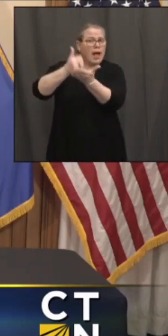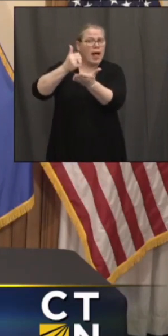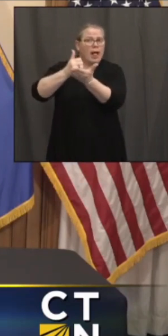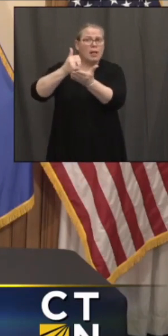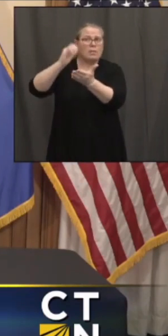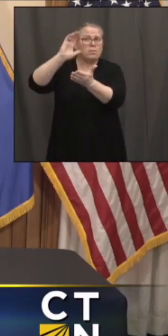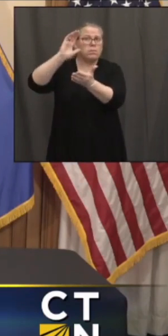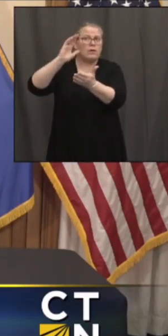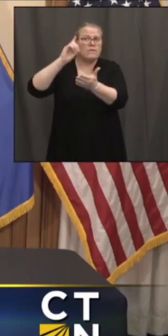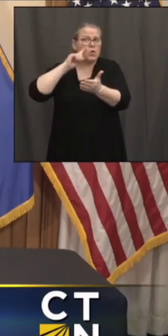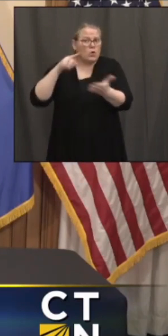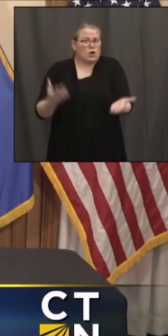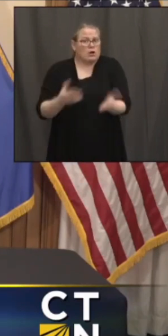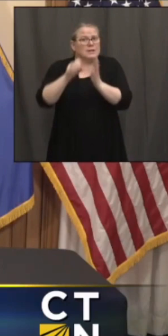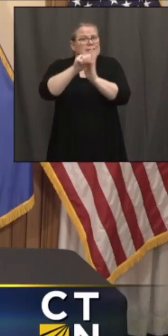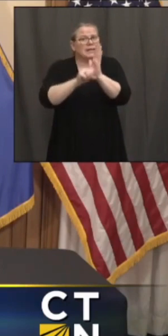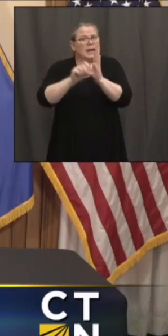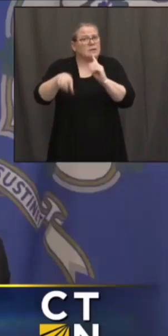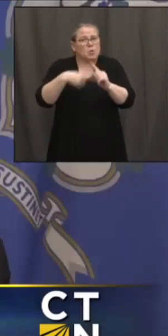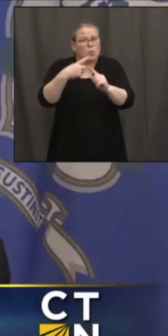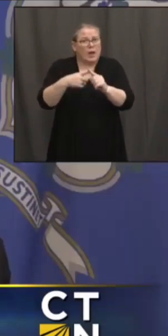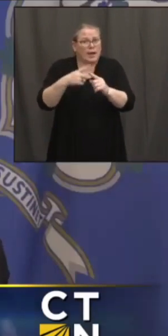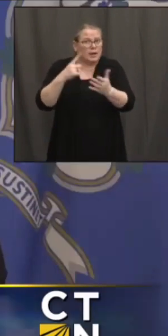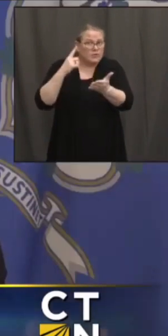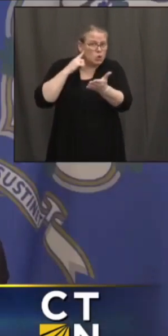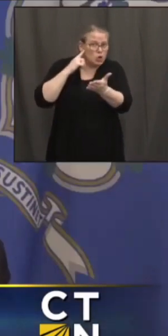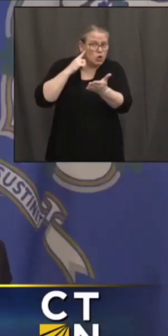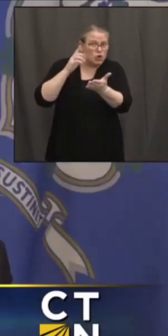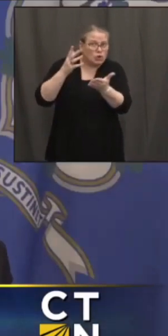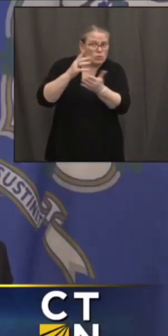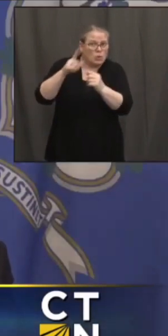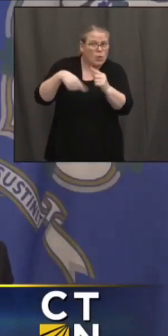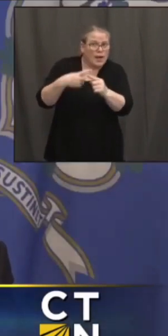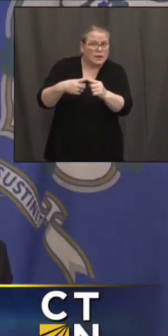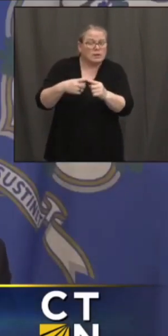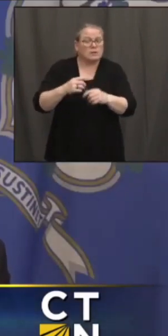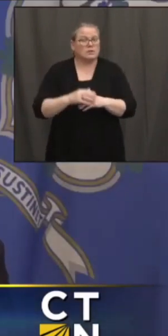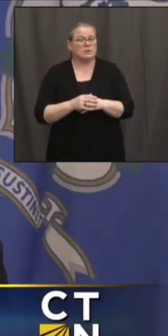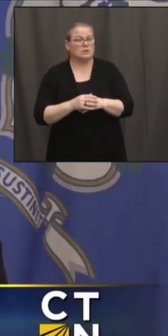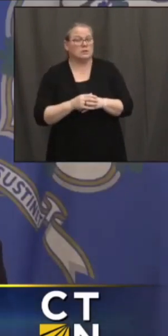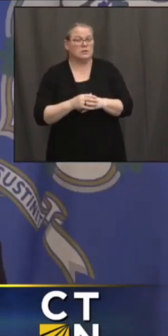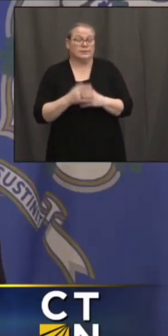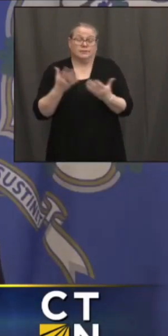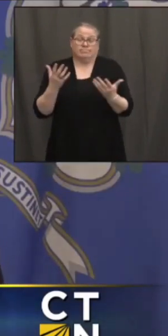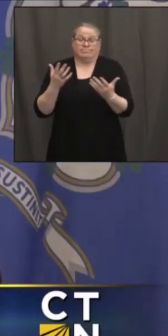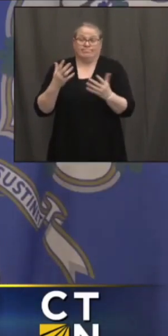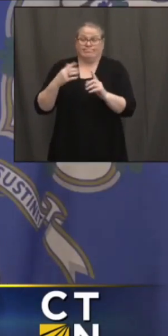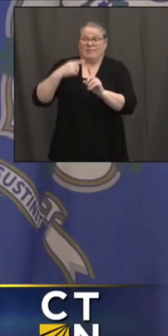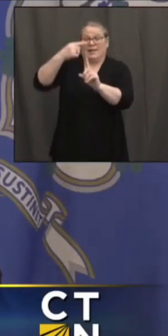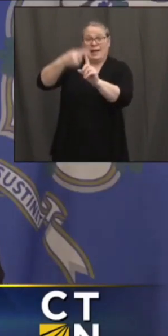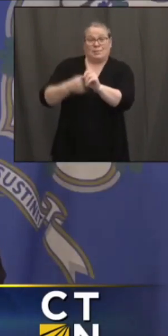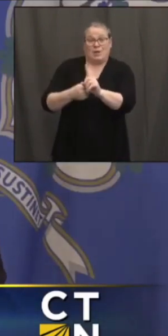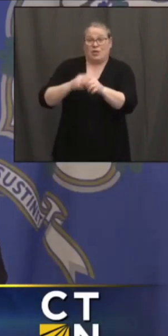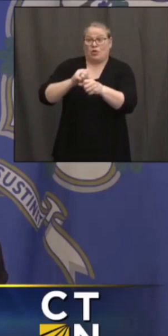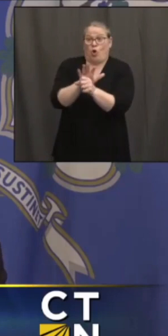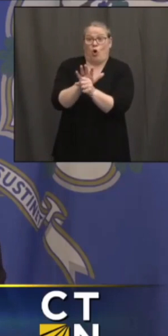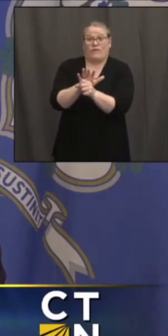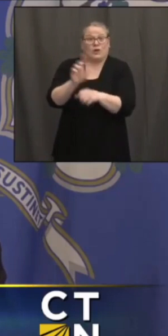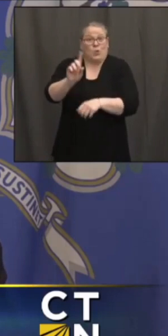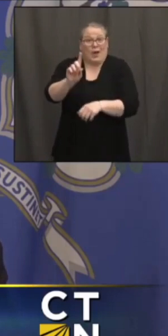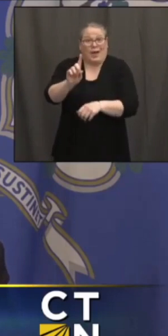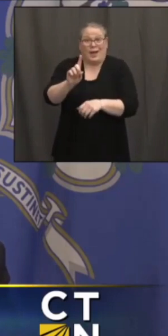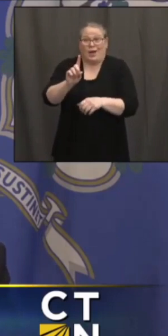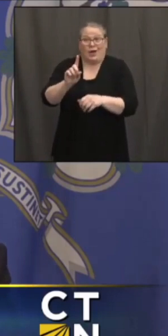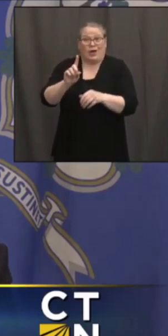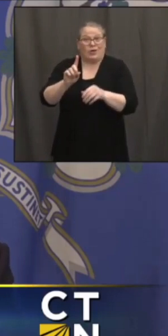when? I think the only thing is risky is betting where COVID's going to be in a month, is betting what Congress is going to do in terms